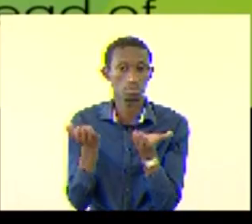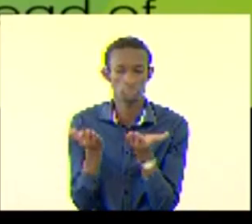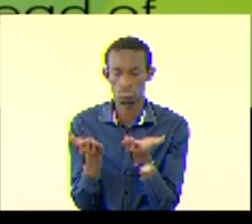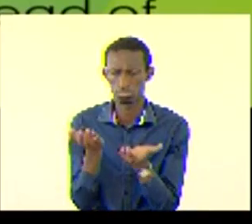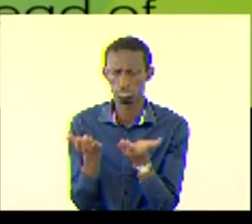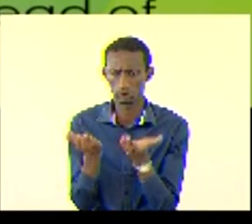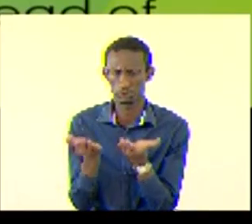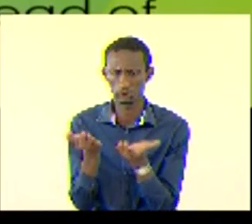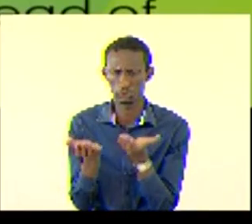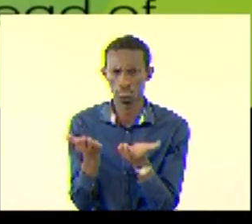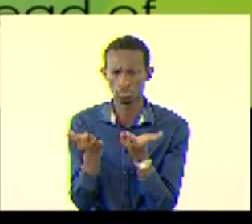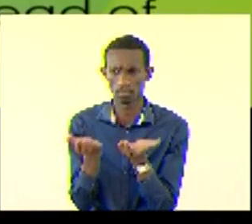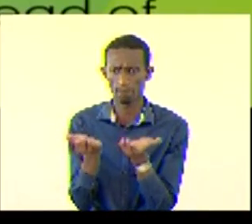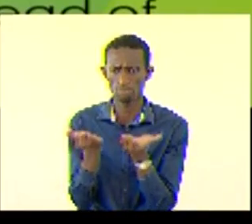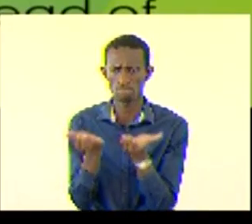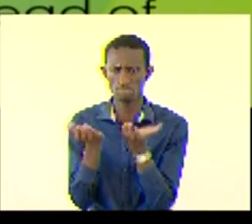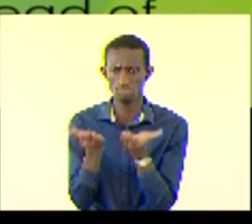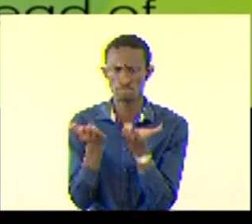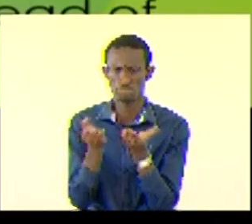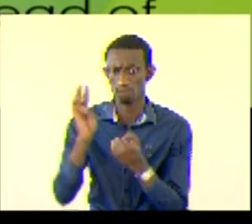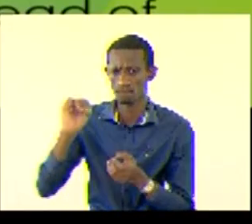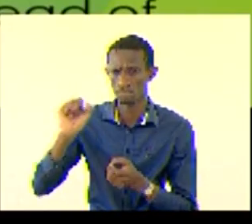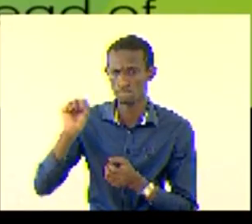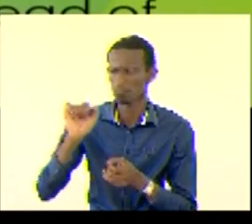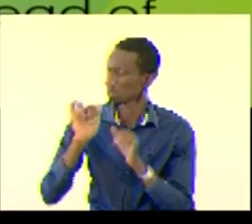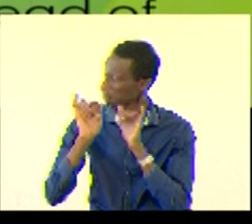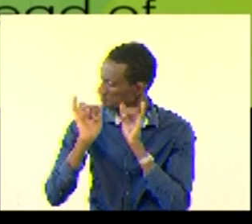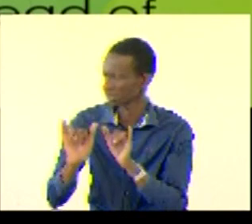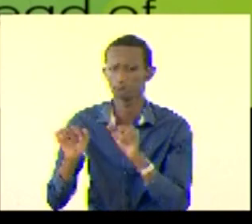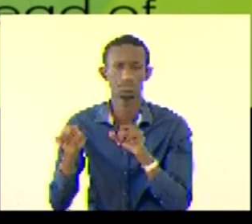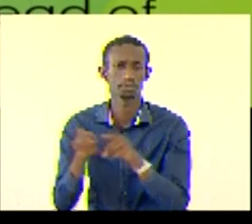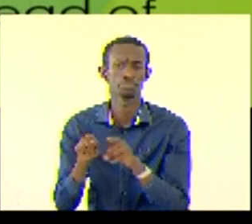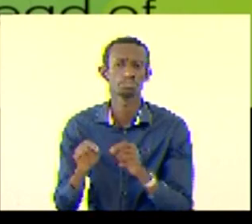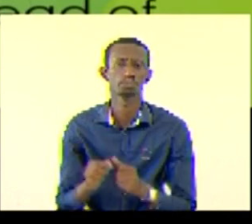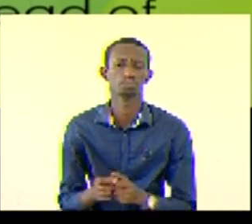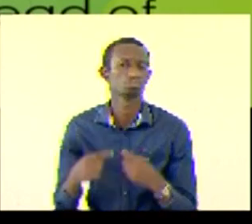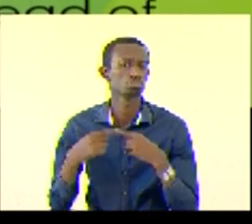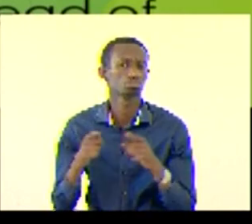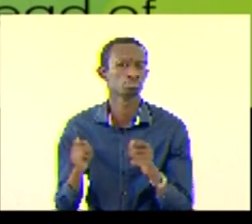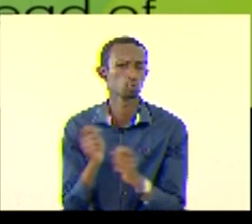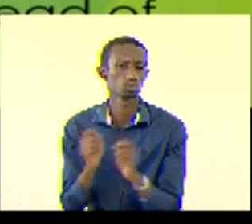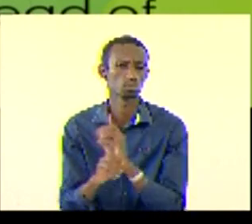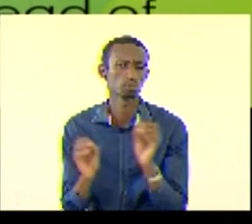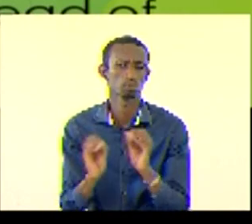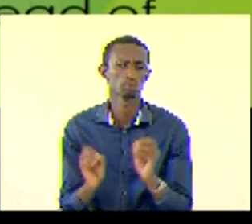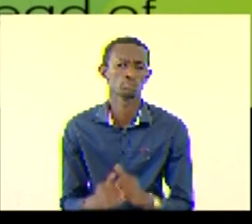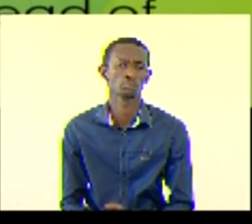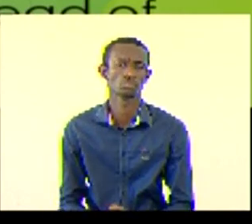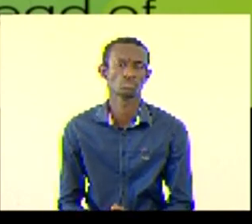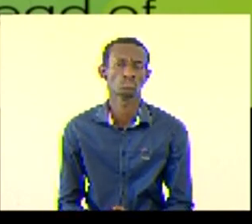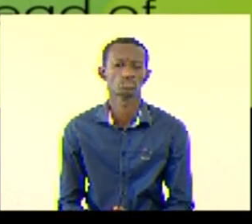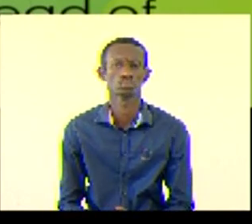of manganese, so I've already answered F, and G was asking why is the mass of manganese 4